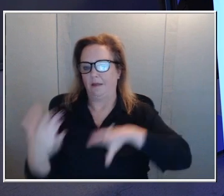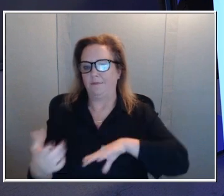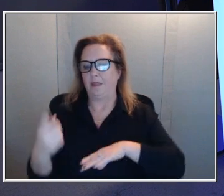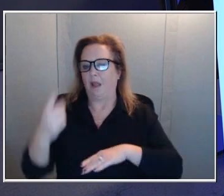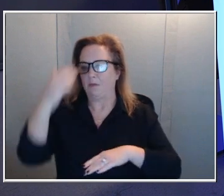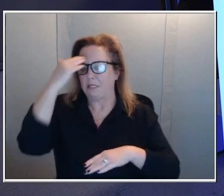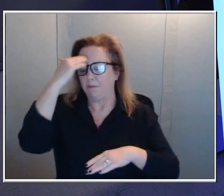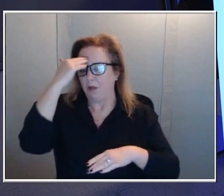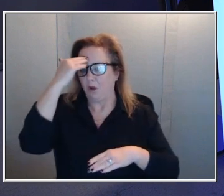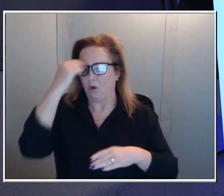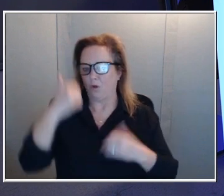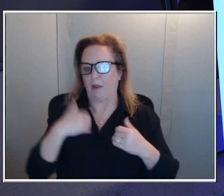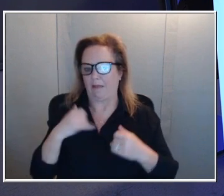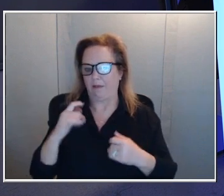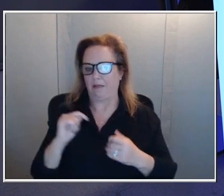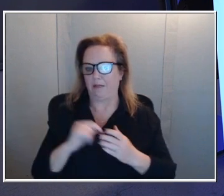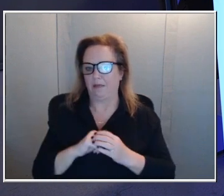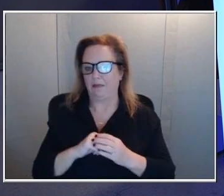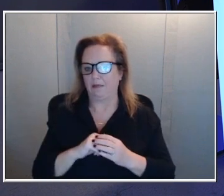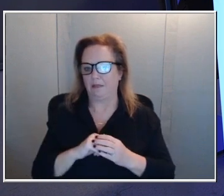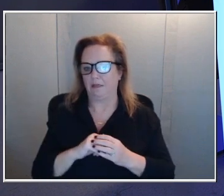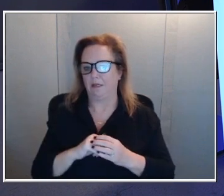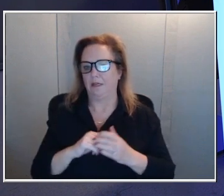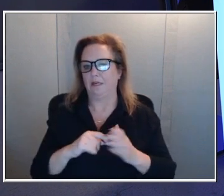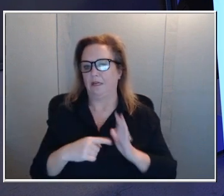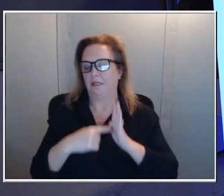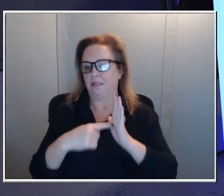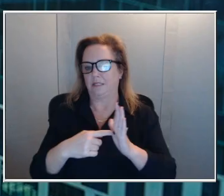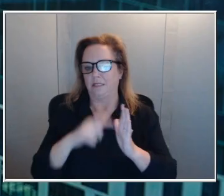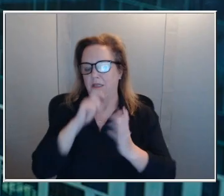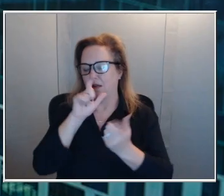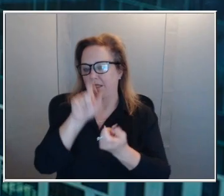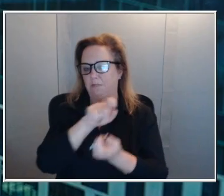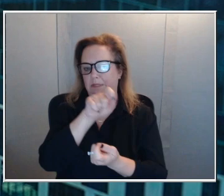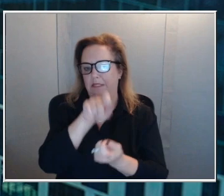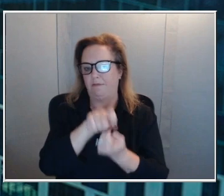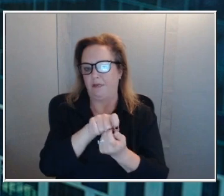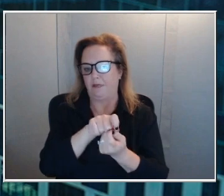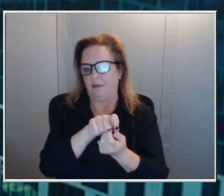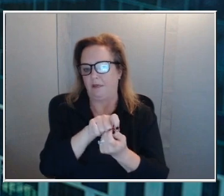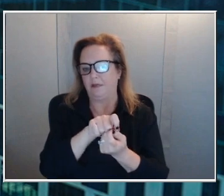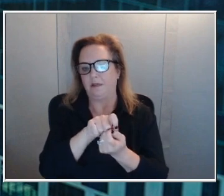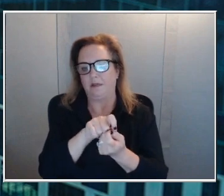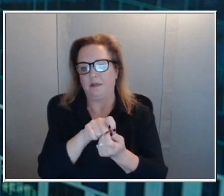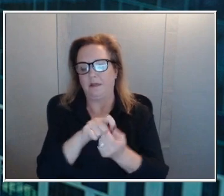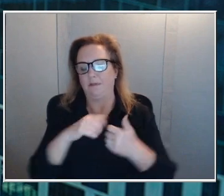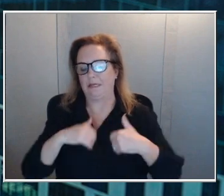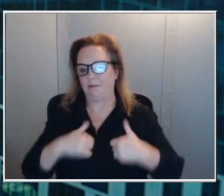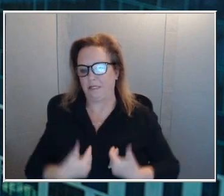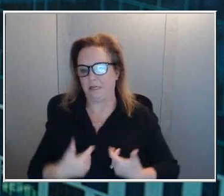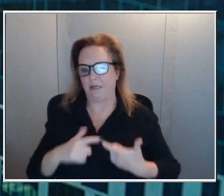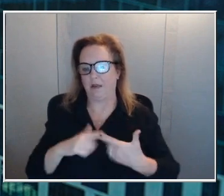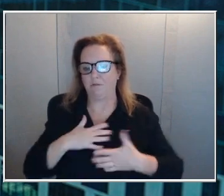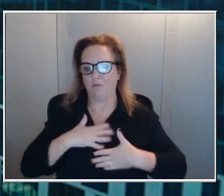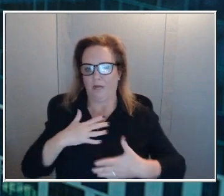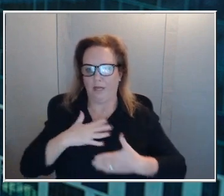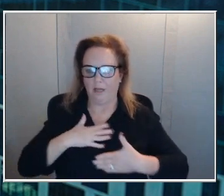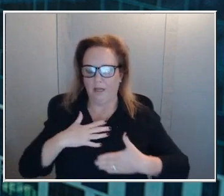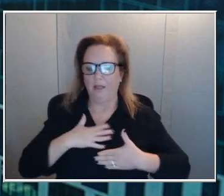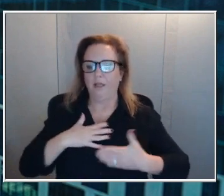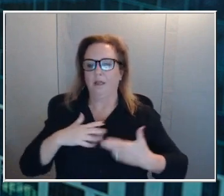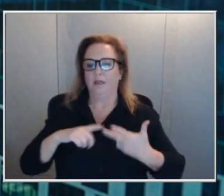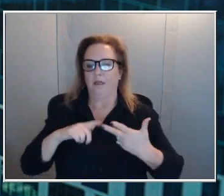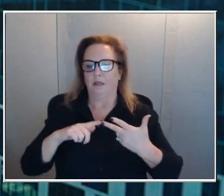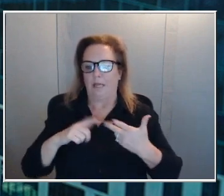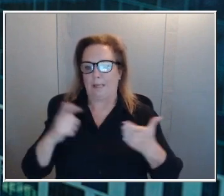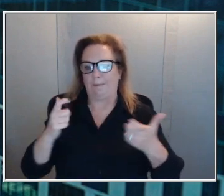any signs? The signs are very nonspecific. It can be fatigue, it can be shortness of breath. The biggest